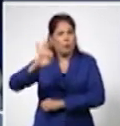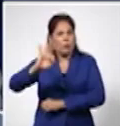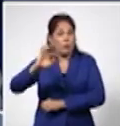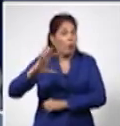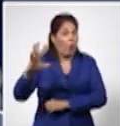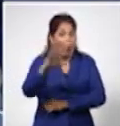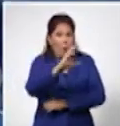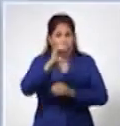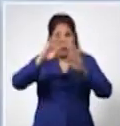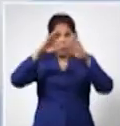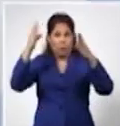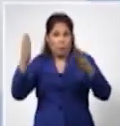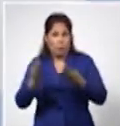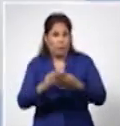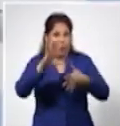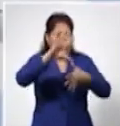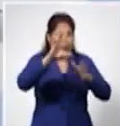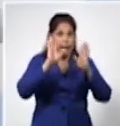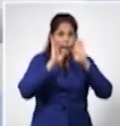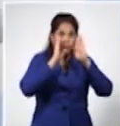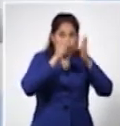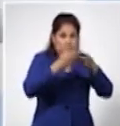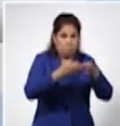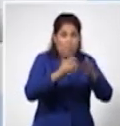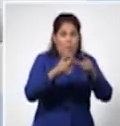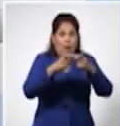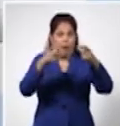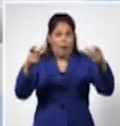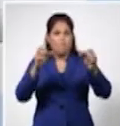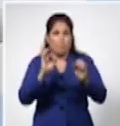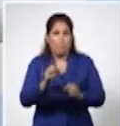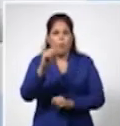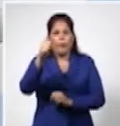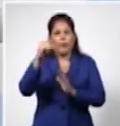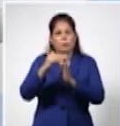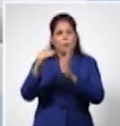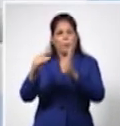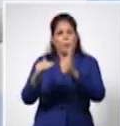COVID-19 cases worldwide, with